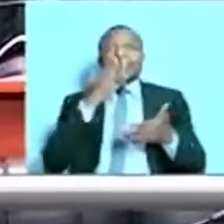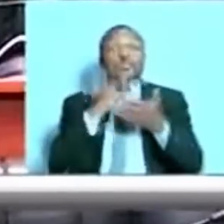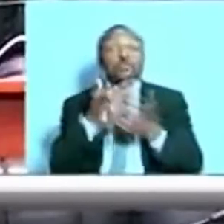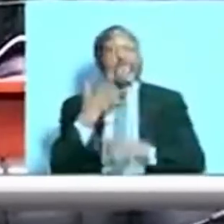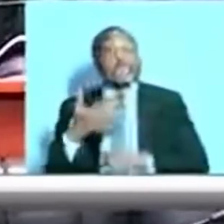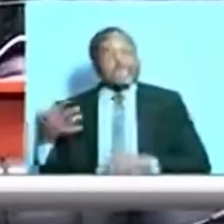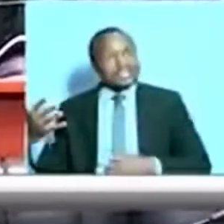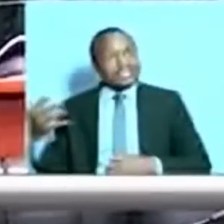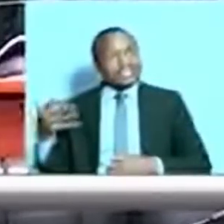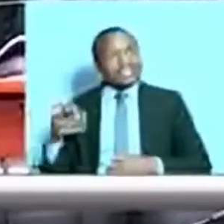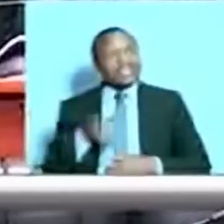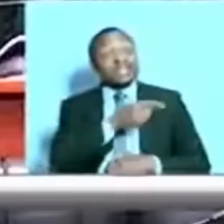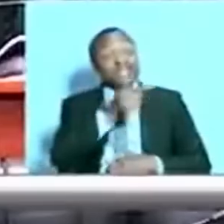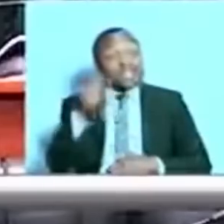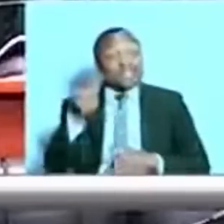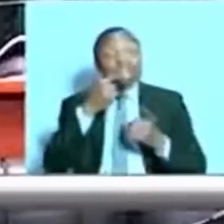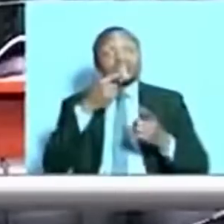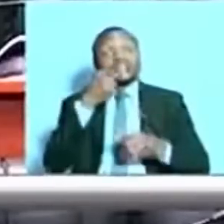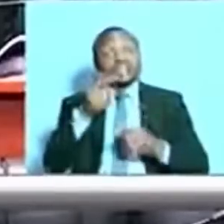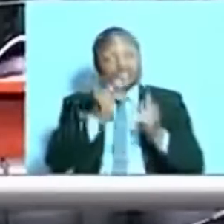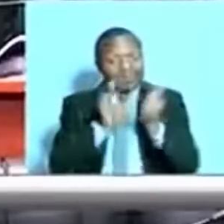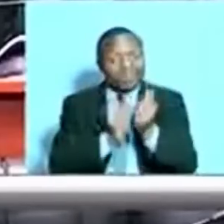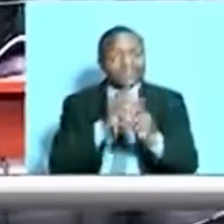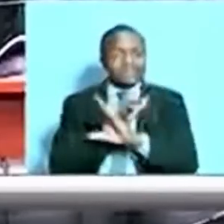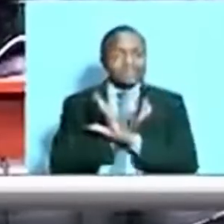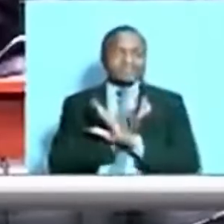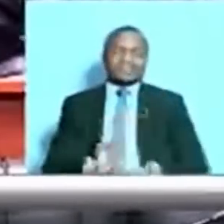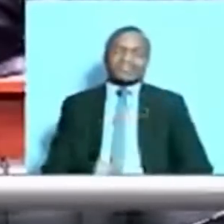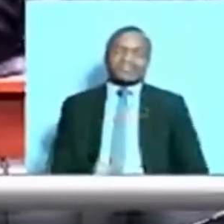things that were said about Zambia.